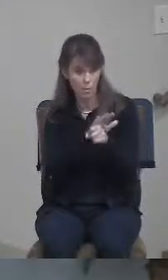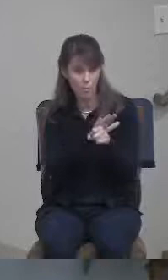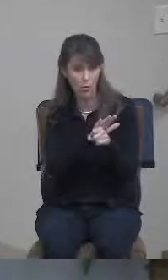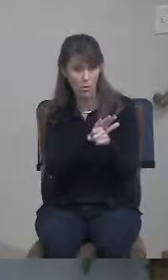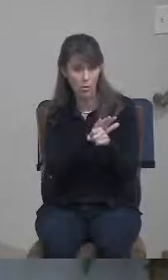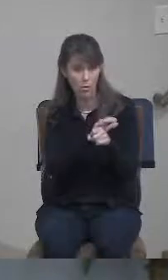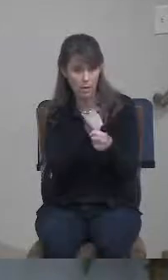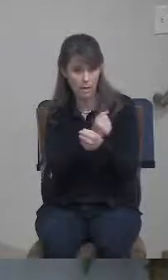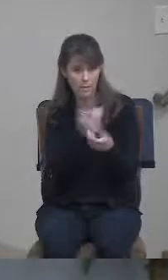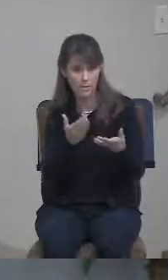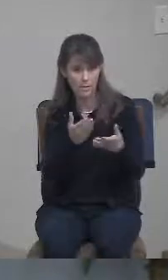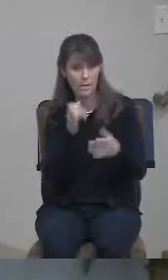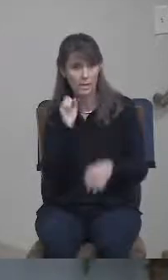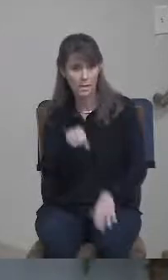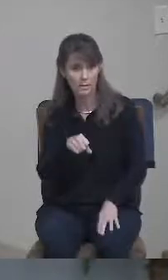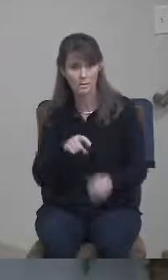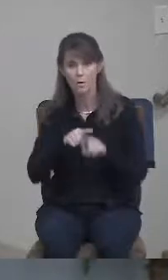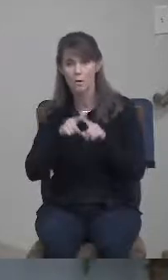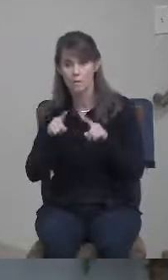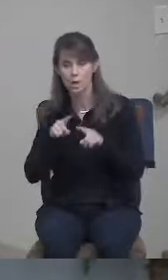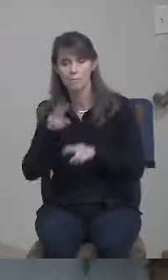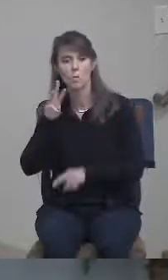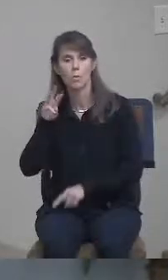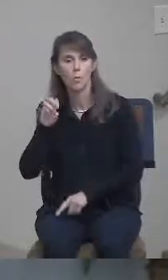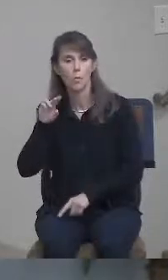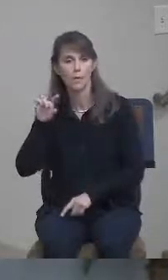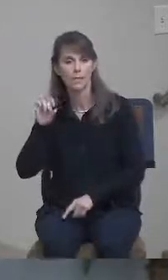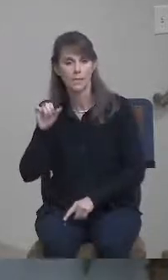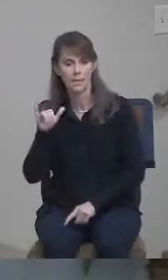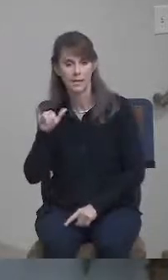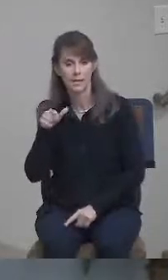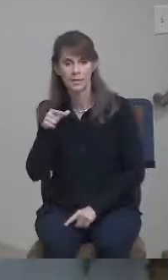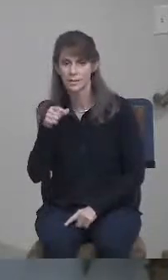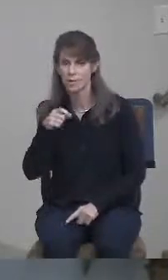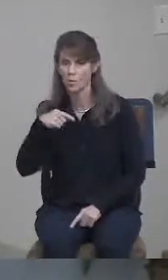we will be downright Christians.